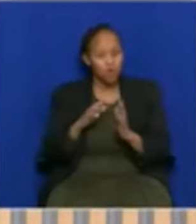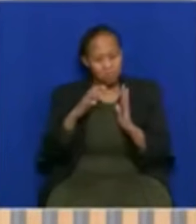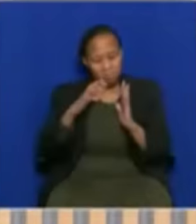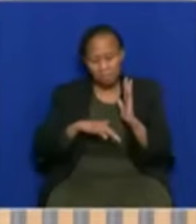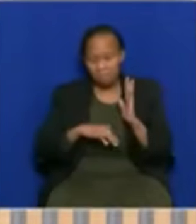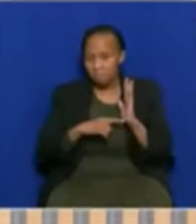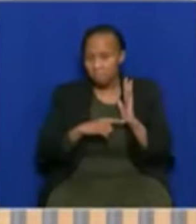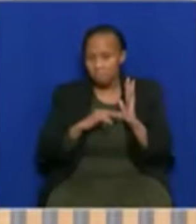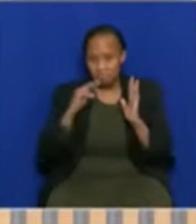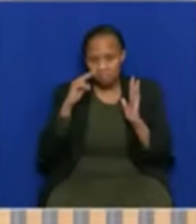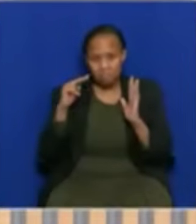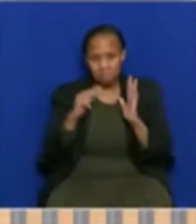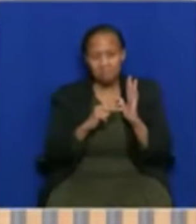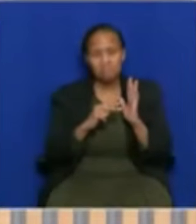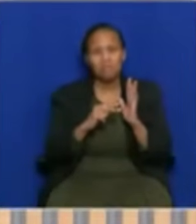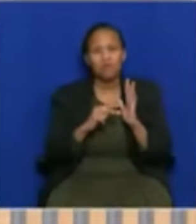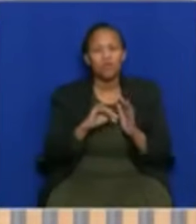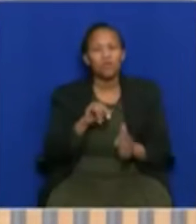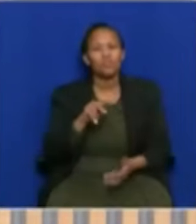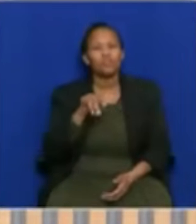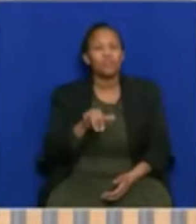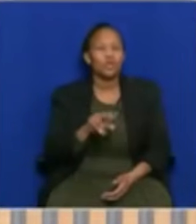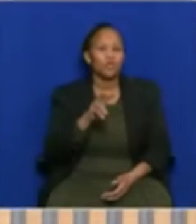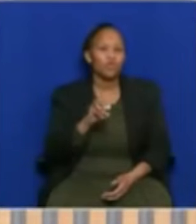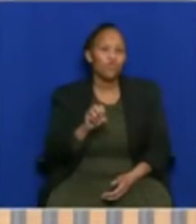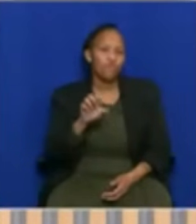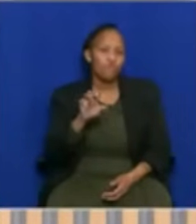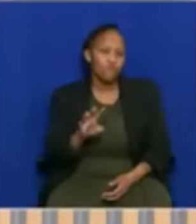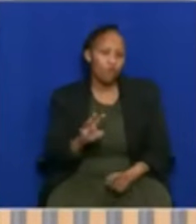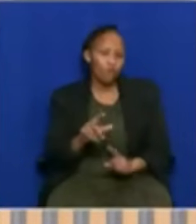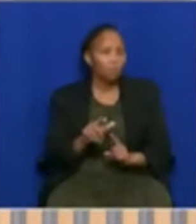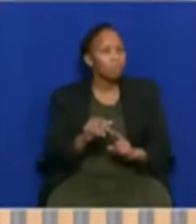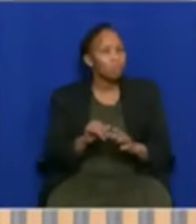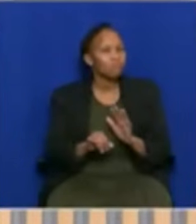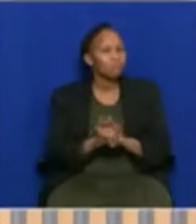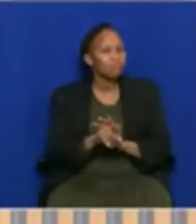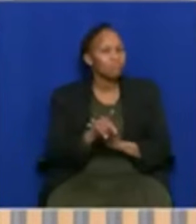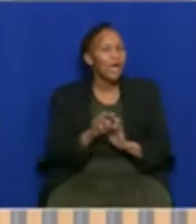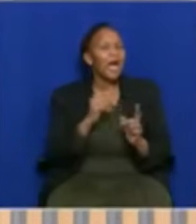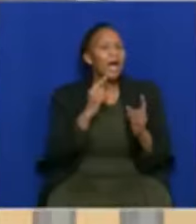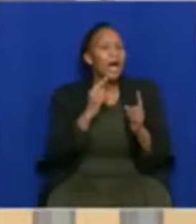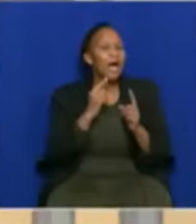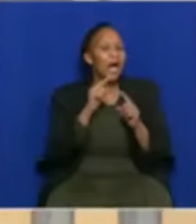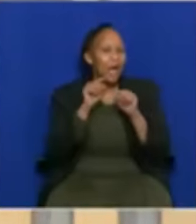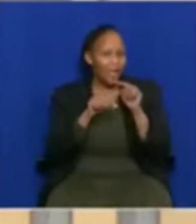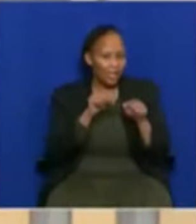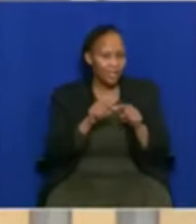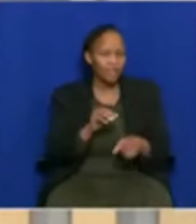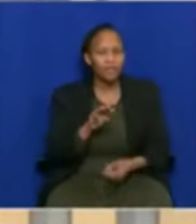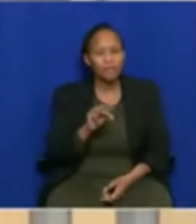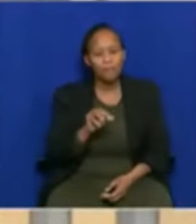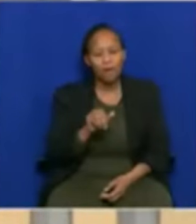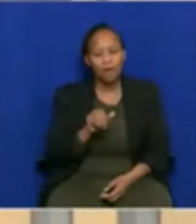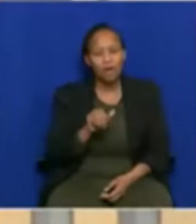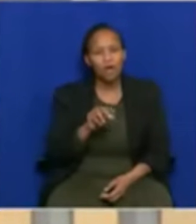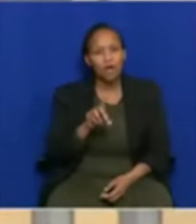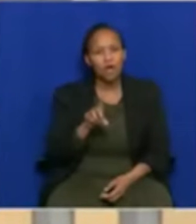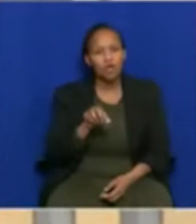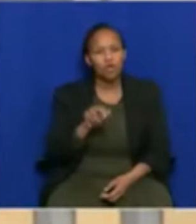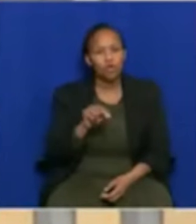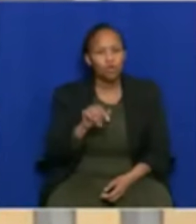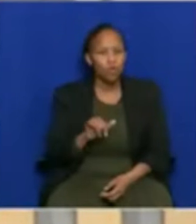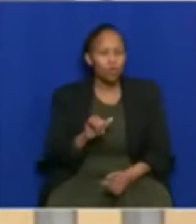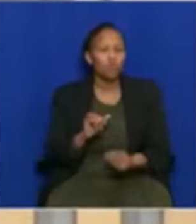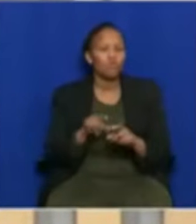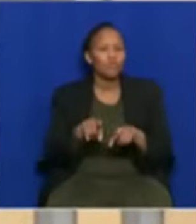In July 2024, it's an allegation. Major General Madondo failed a polygraph examination as the